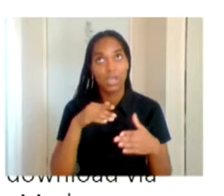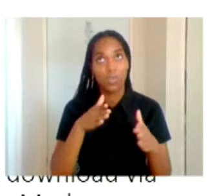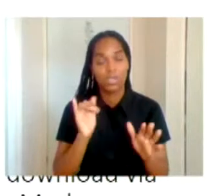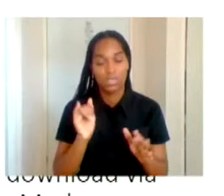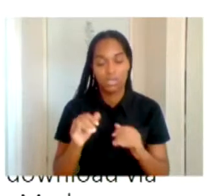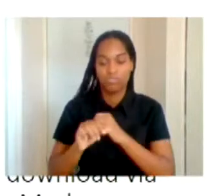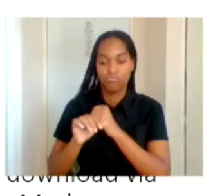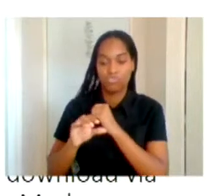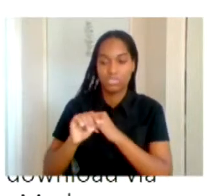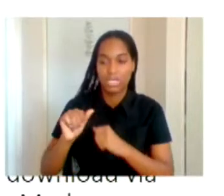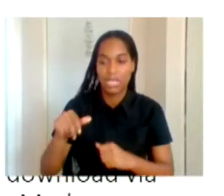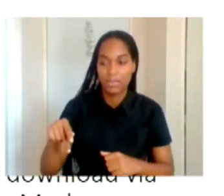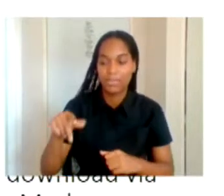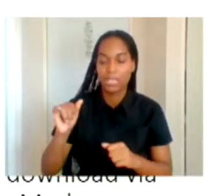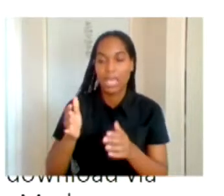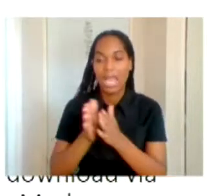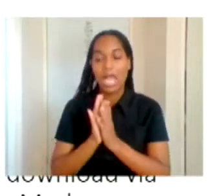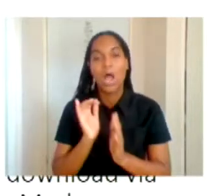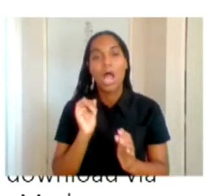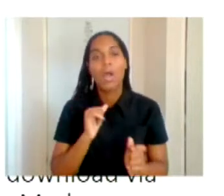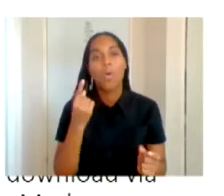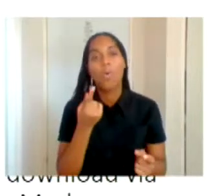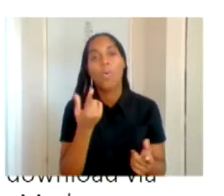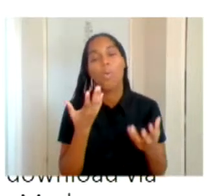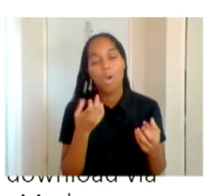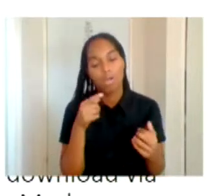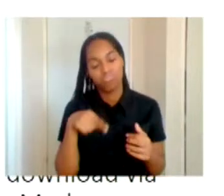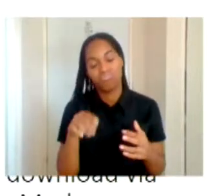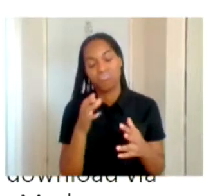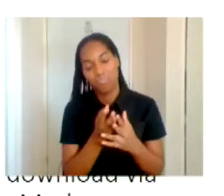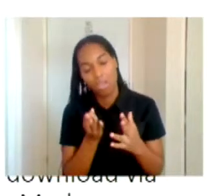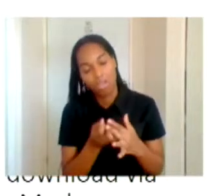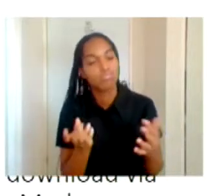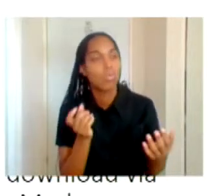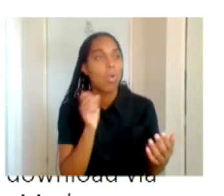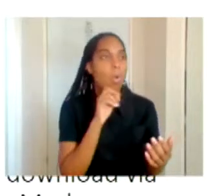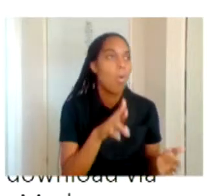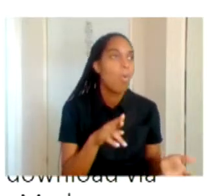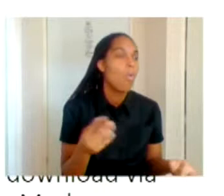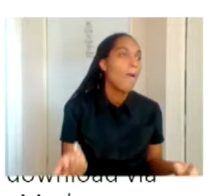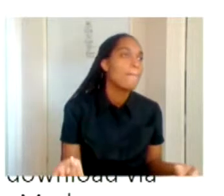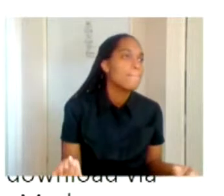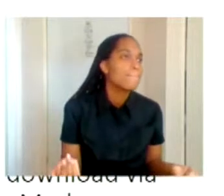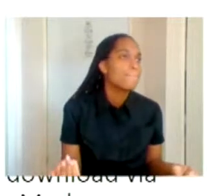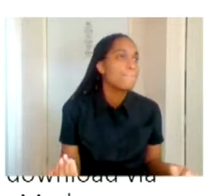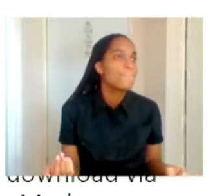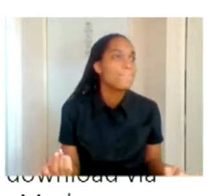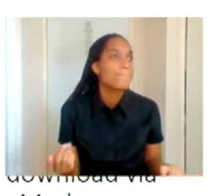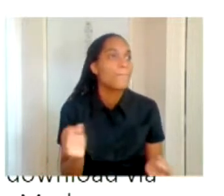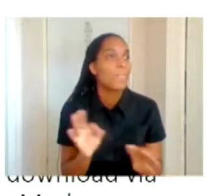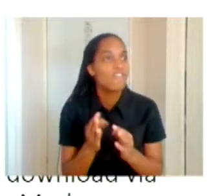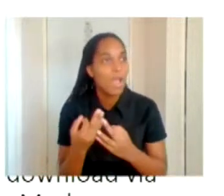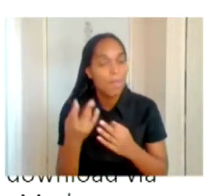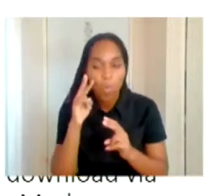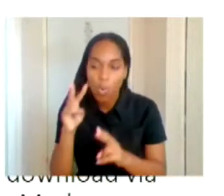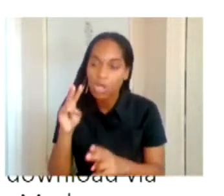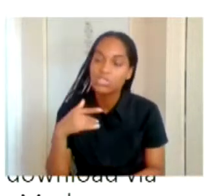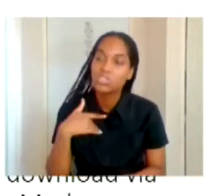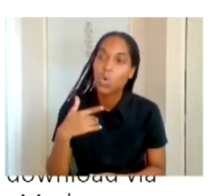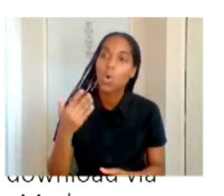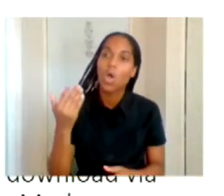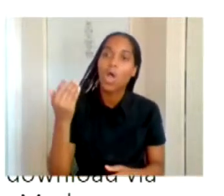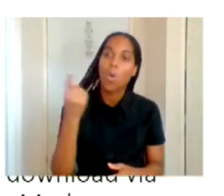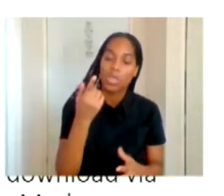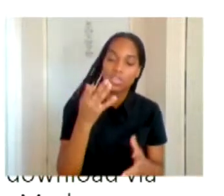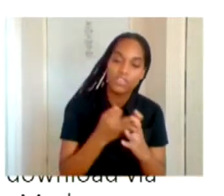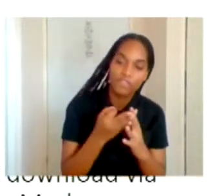can ask, oh, I only want these files. I know I have a family watching, so I want these files, or I have a man